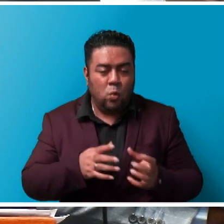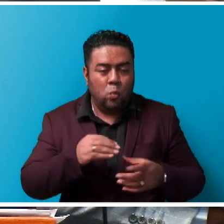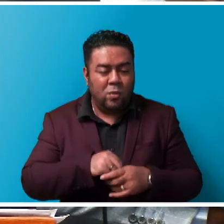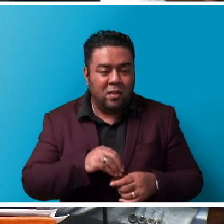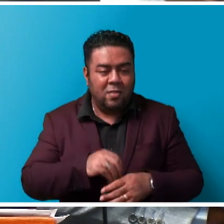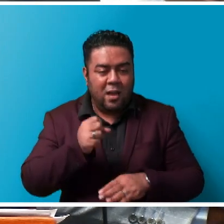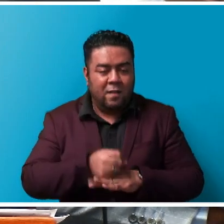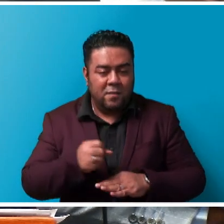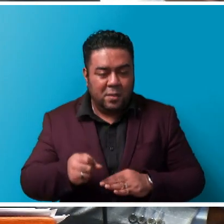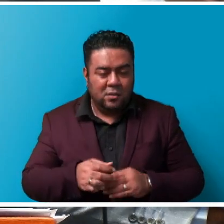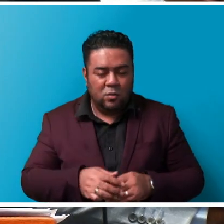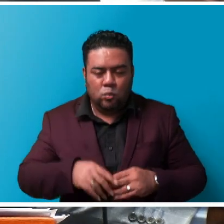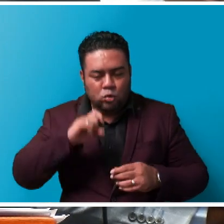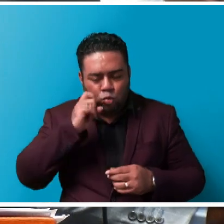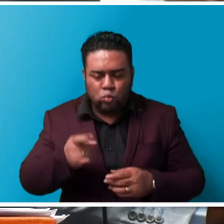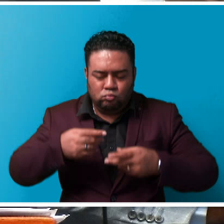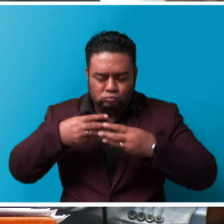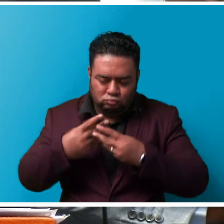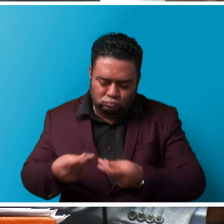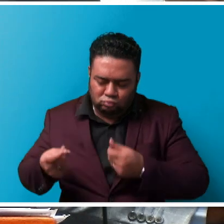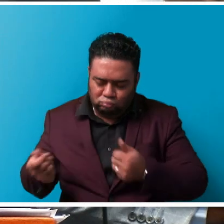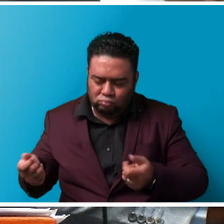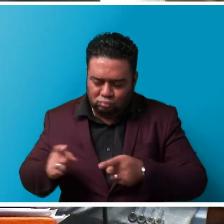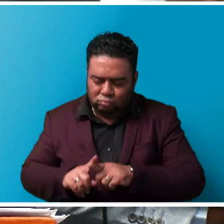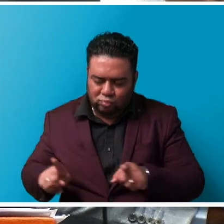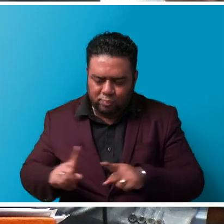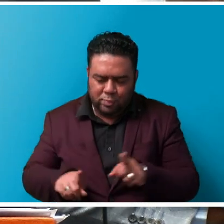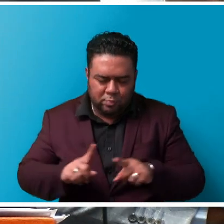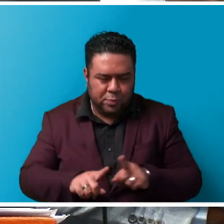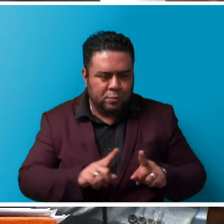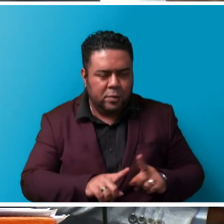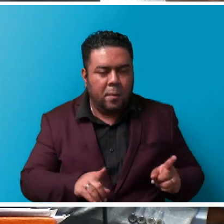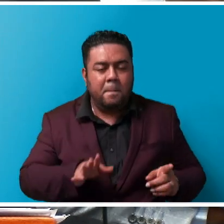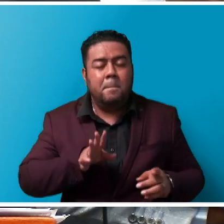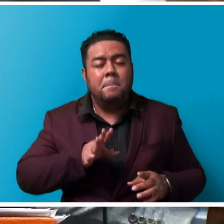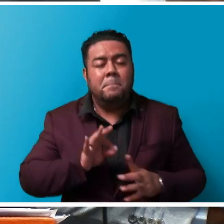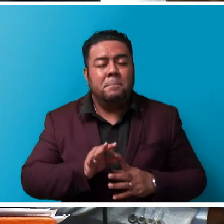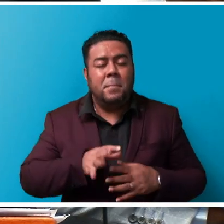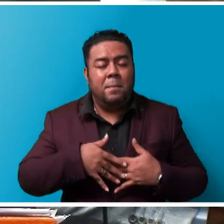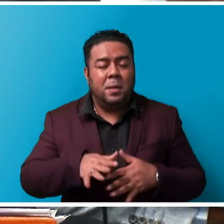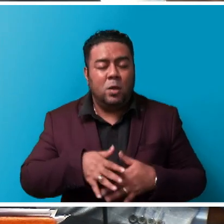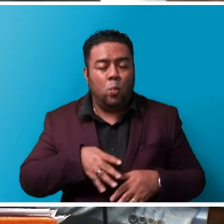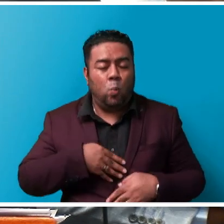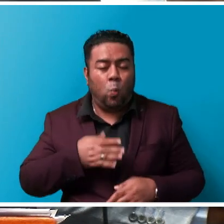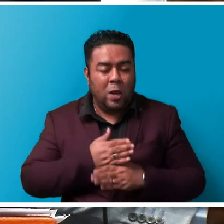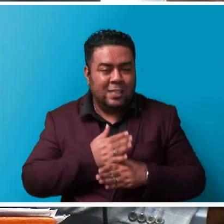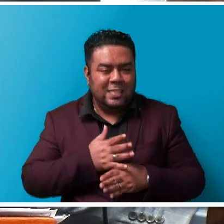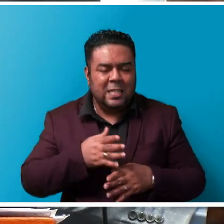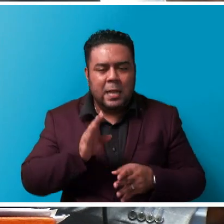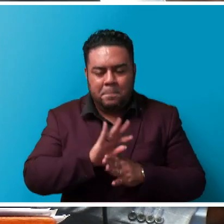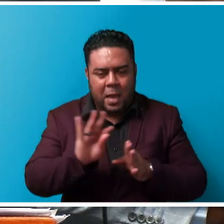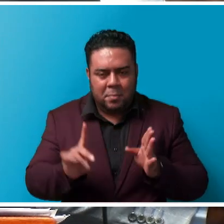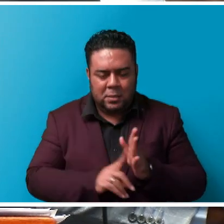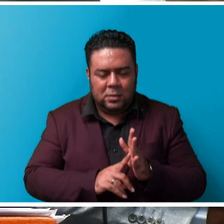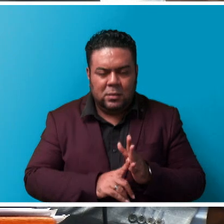which has been decimated with the removal of the Public Works Department. These are technical areas which the